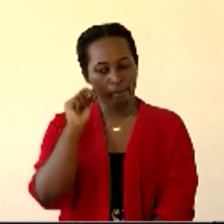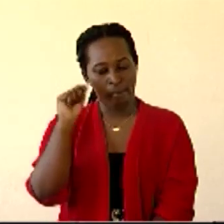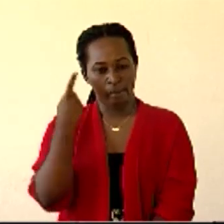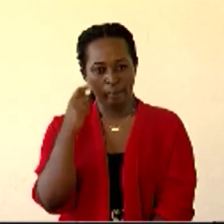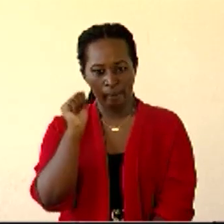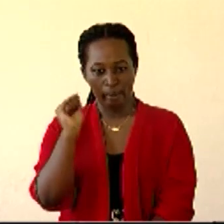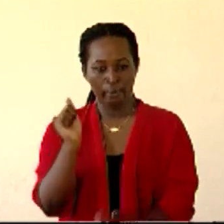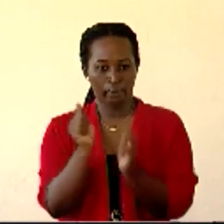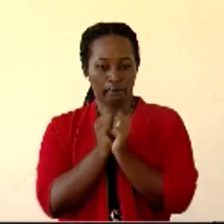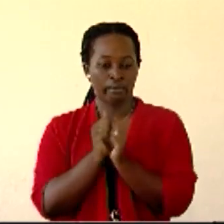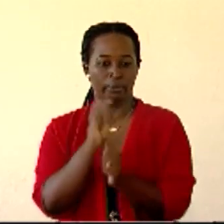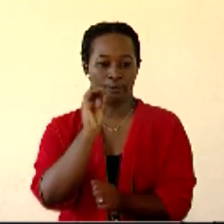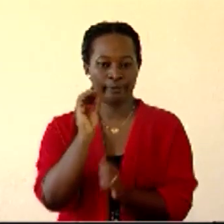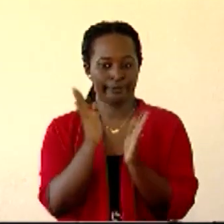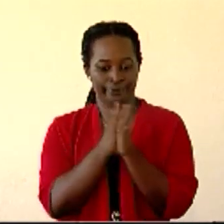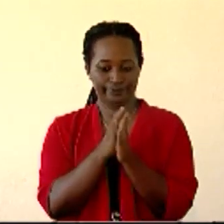It has 3